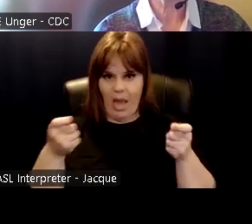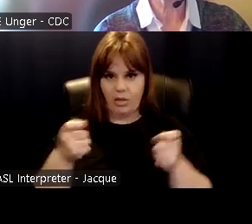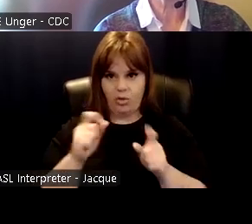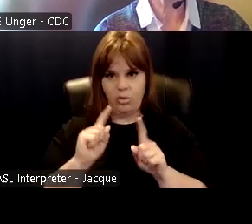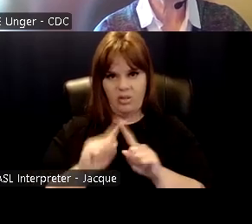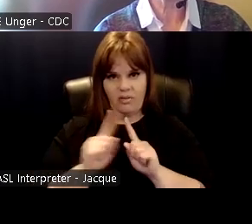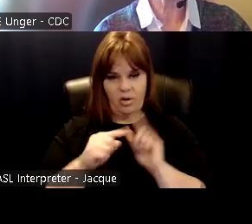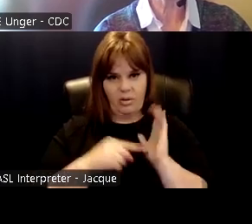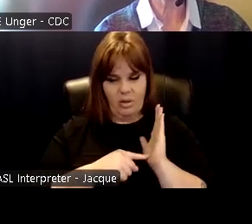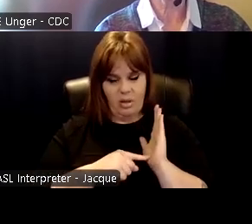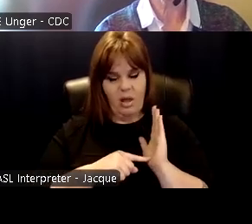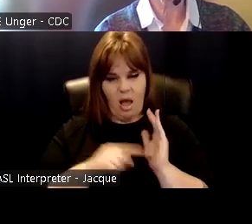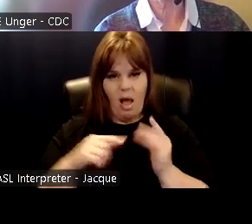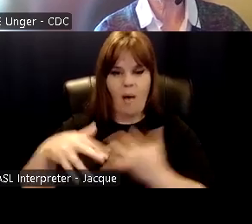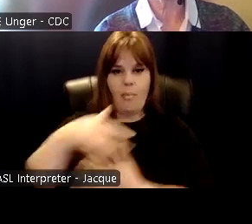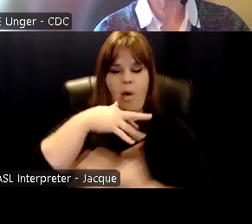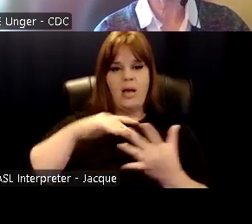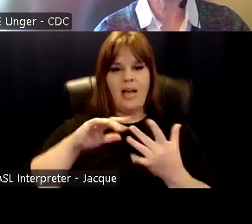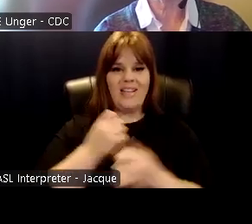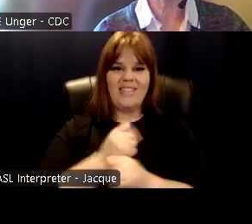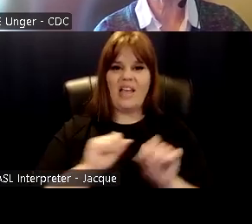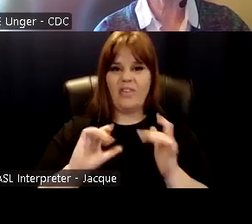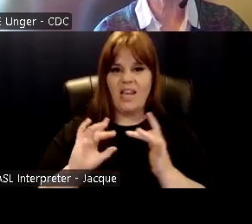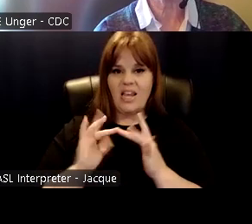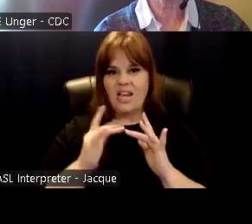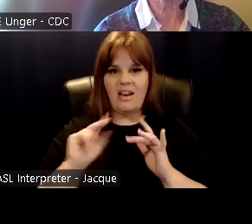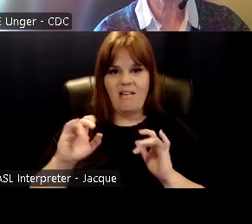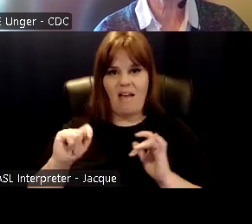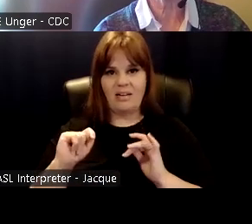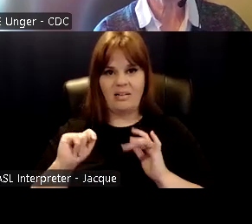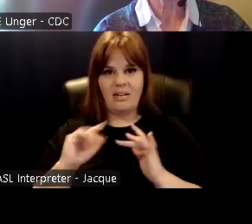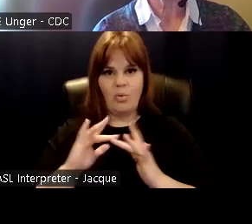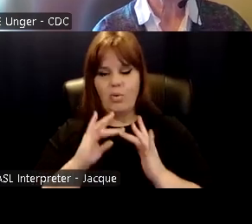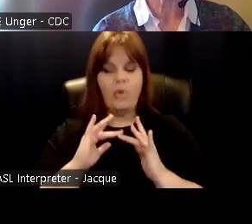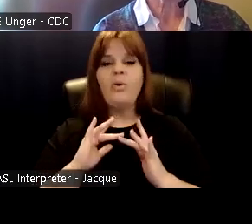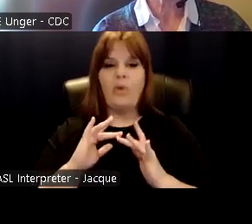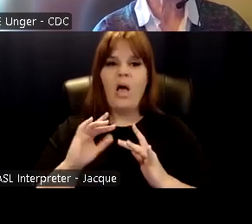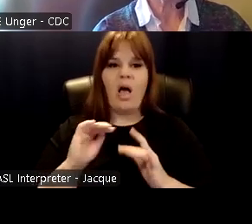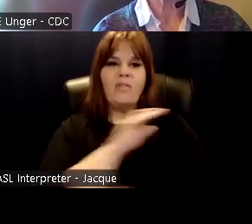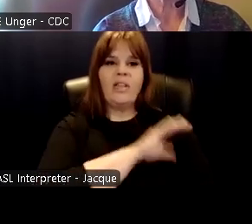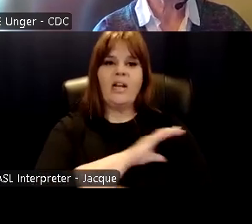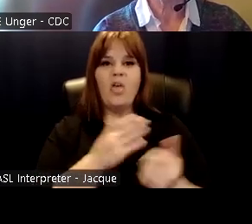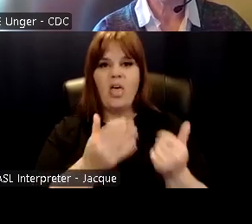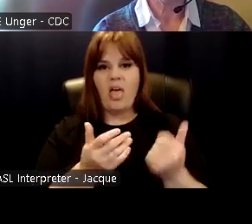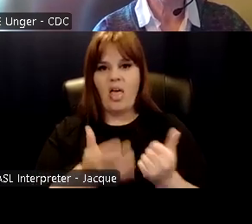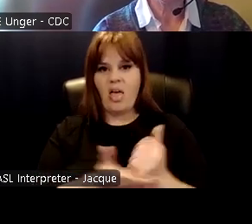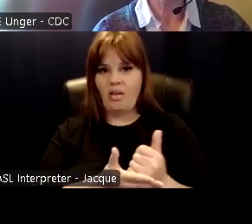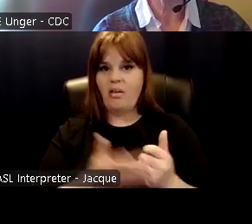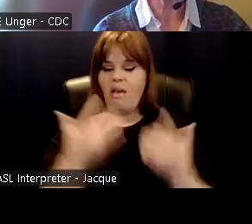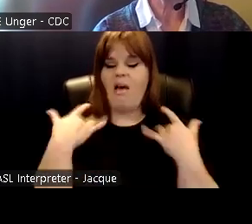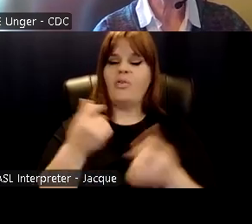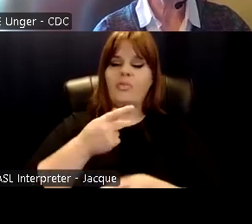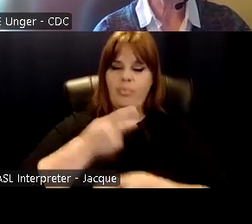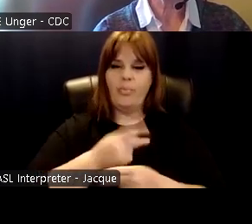net clinic primary care providers at the federally qualified health center, and to disseminate and